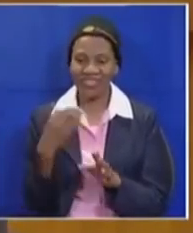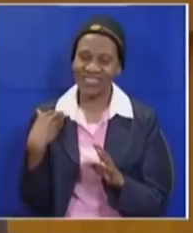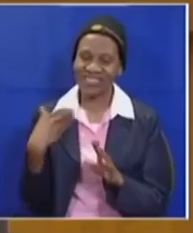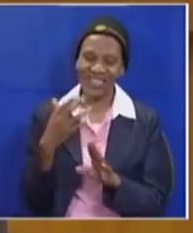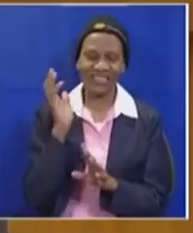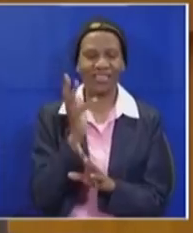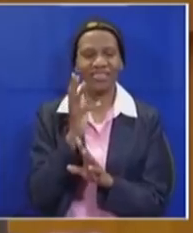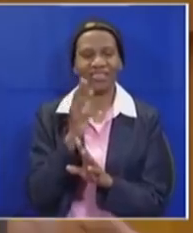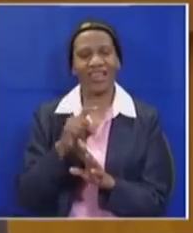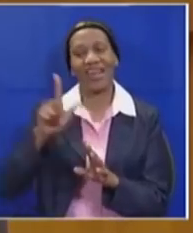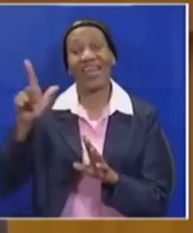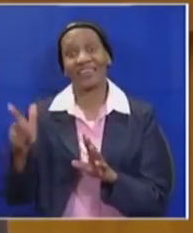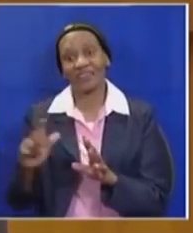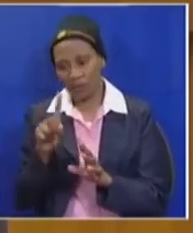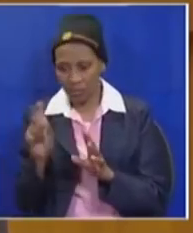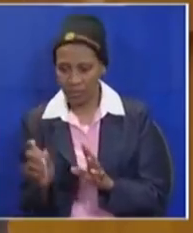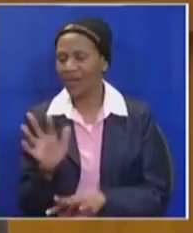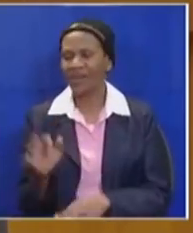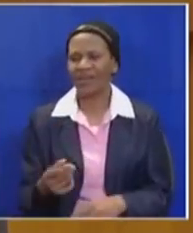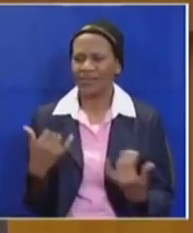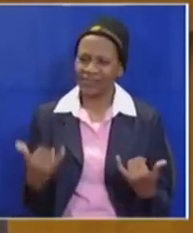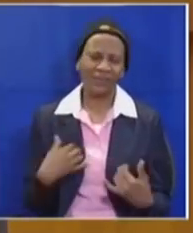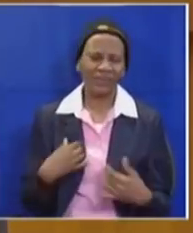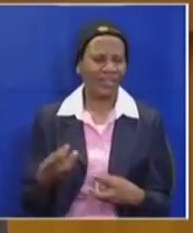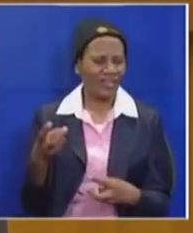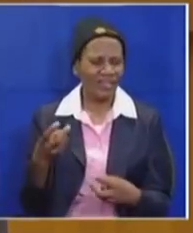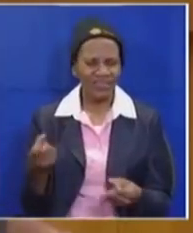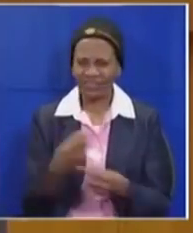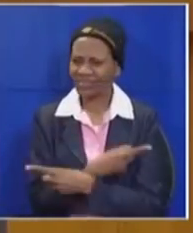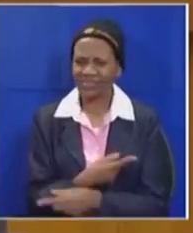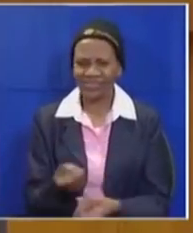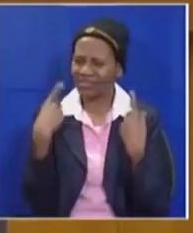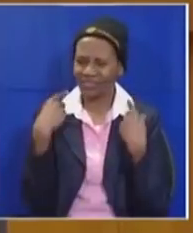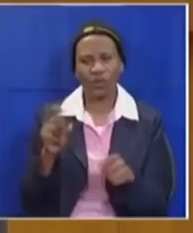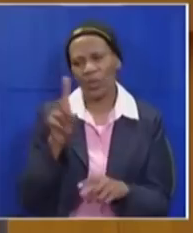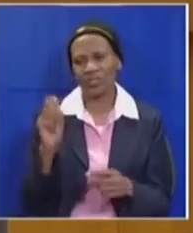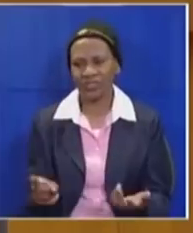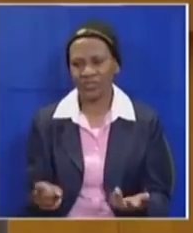I don't get the question. It's a statement without a question.